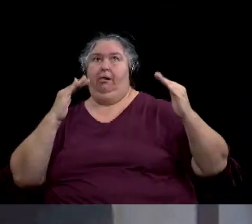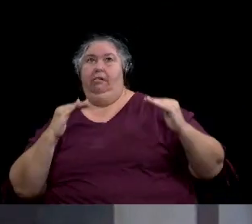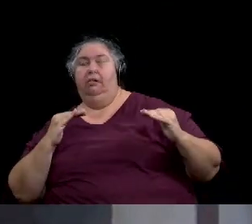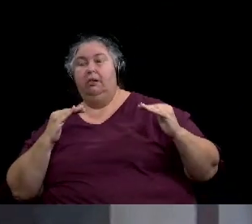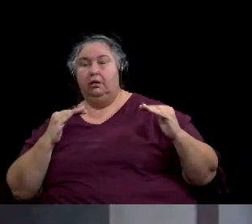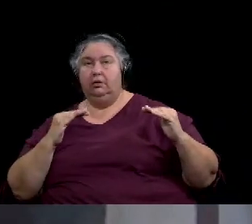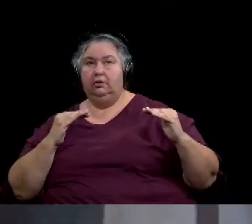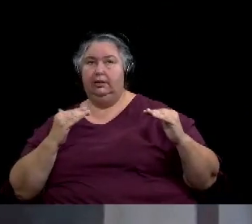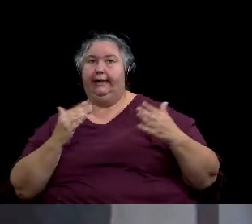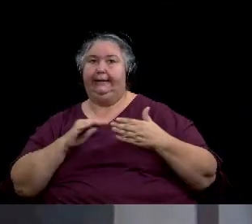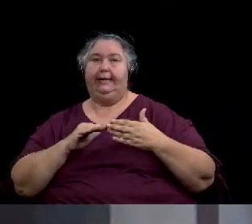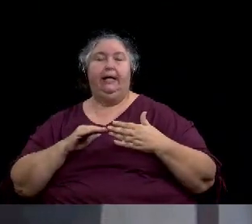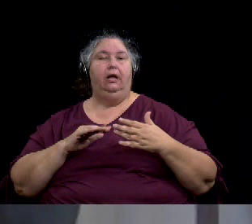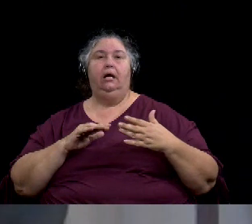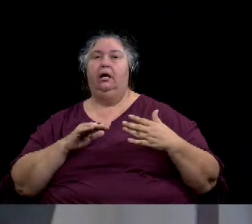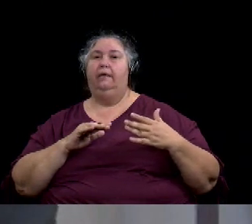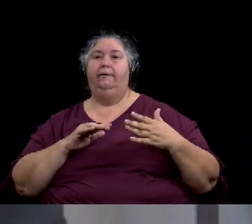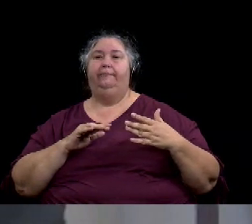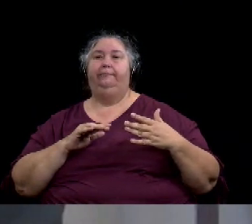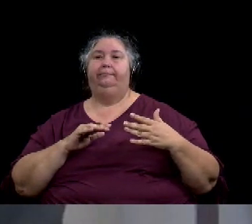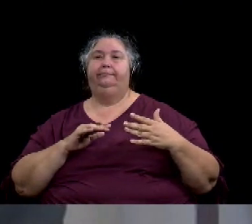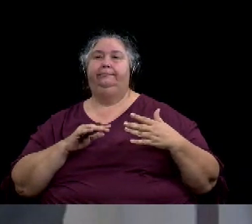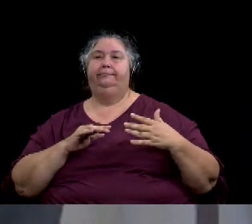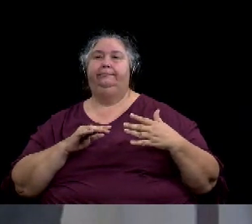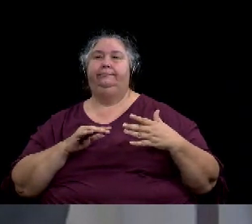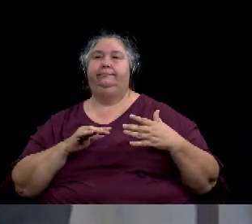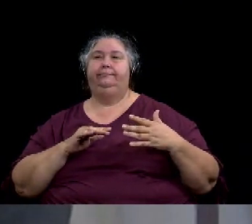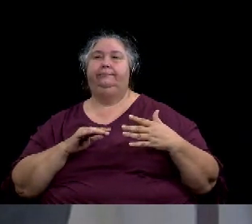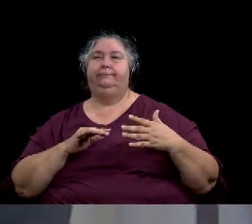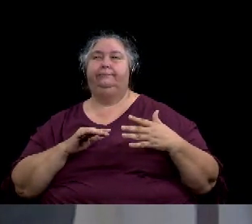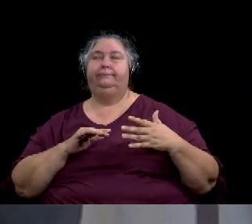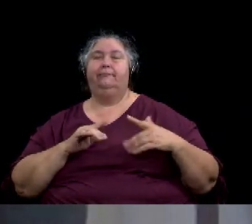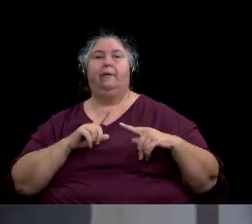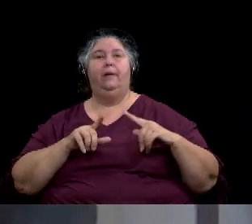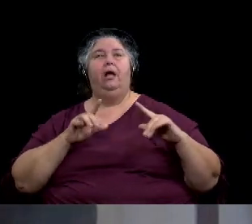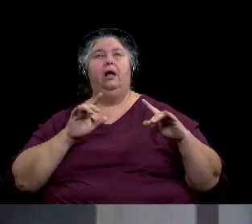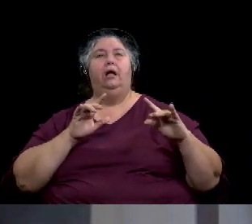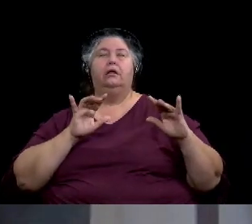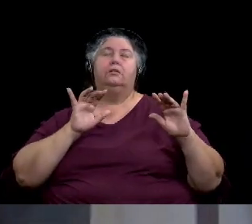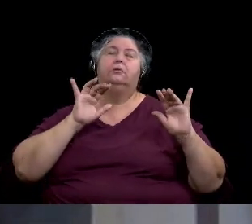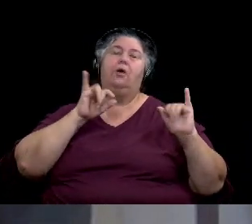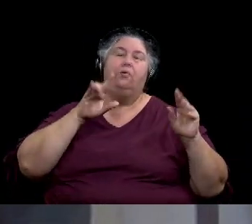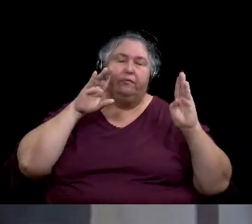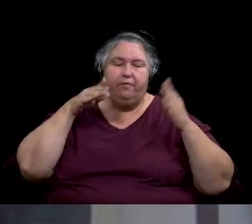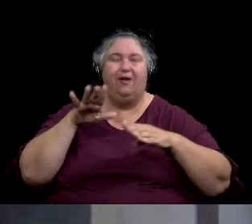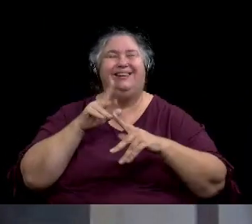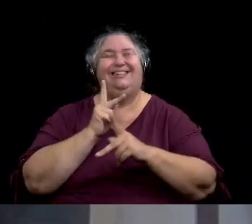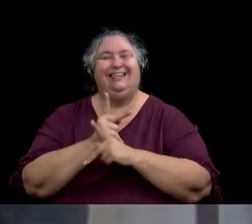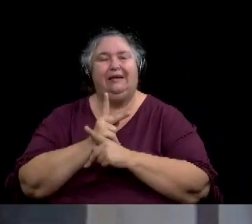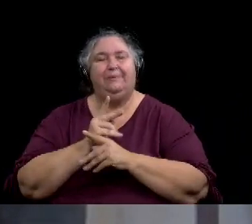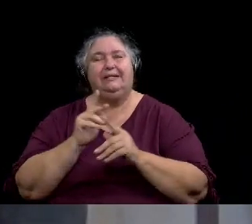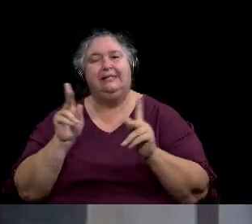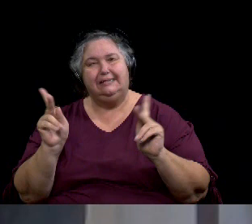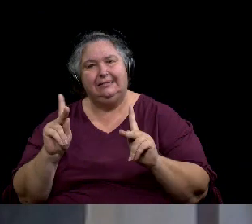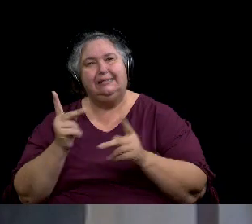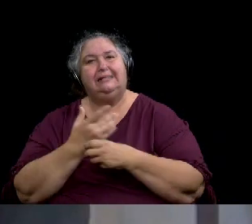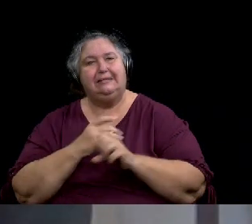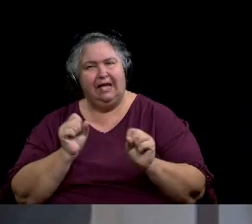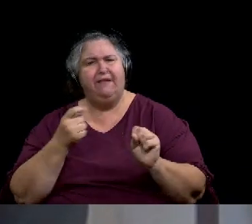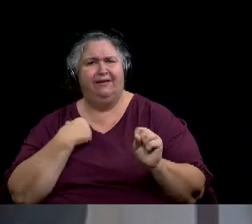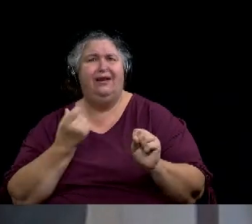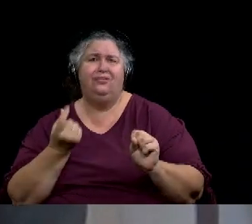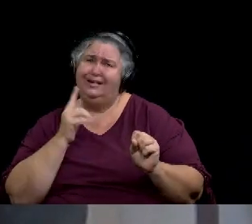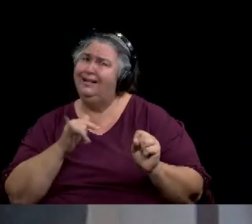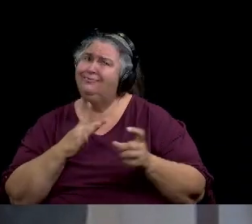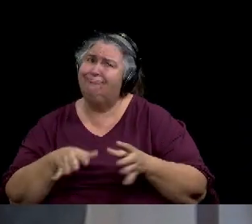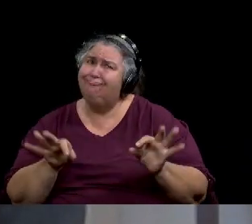that those measures are only taken to, keep our citizens safe, and that's important to us. I can tell you very much so,